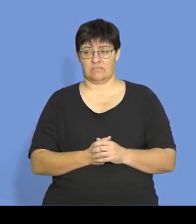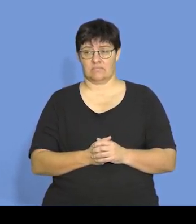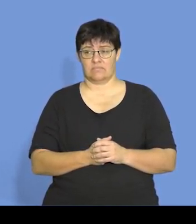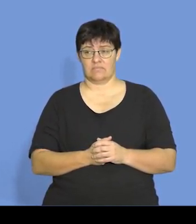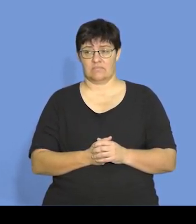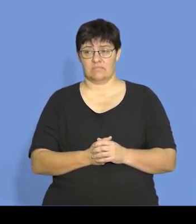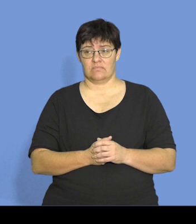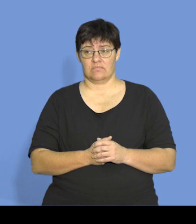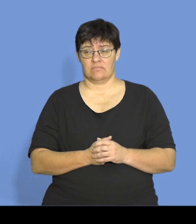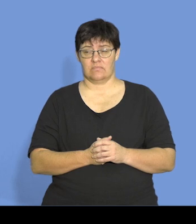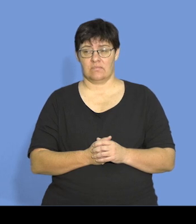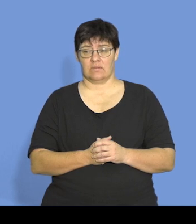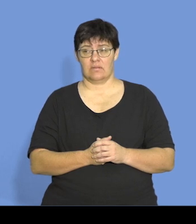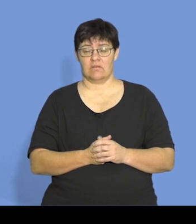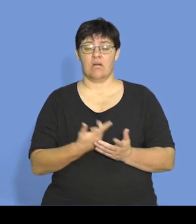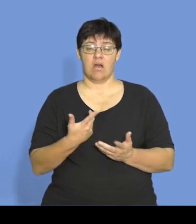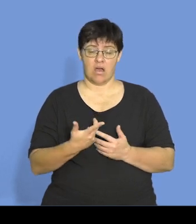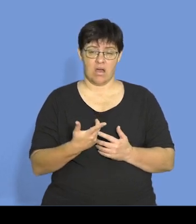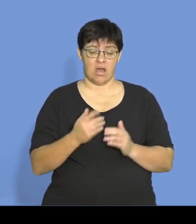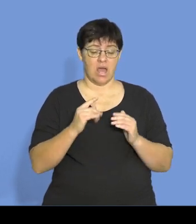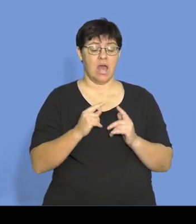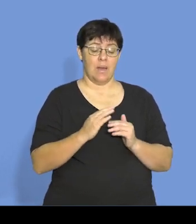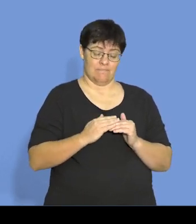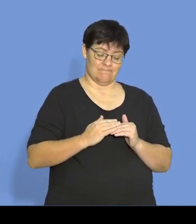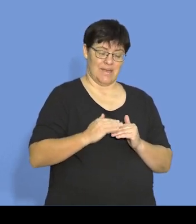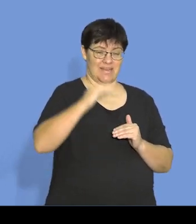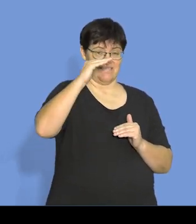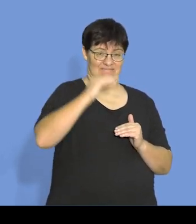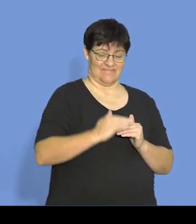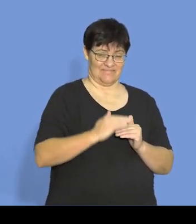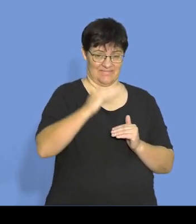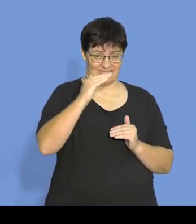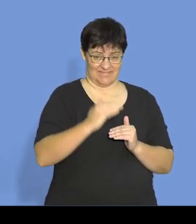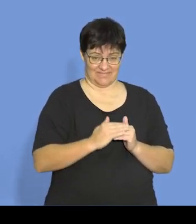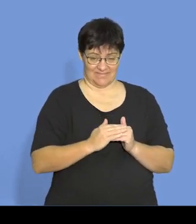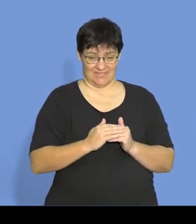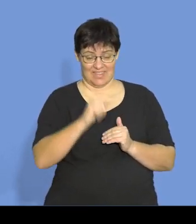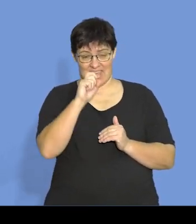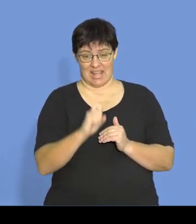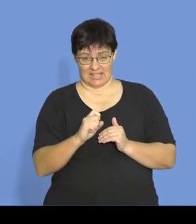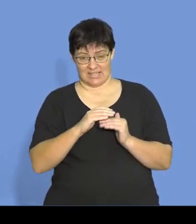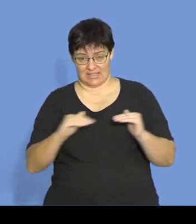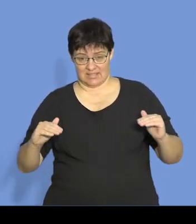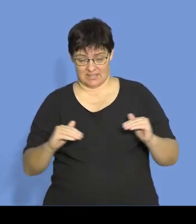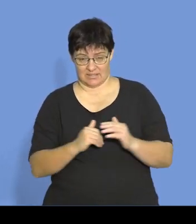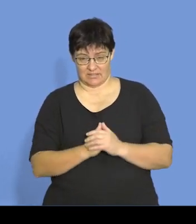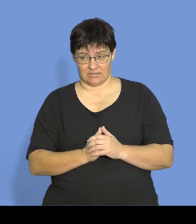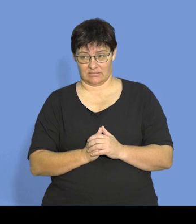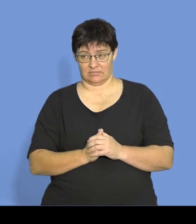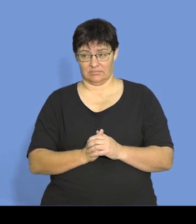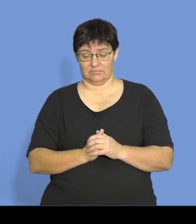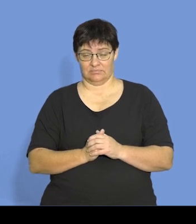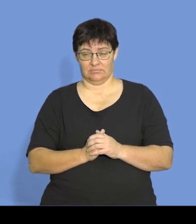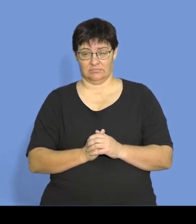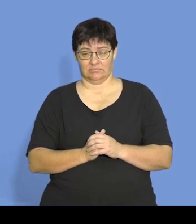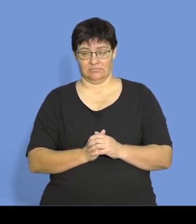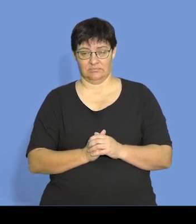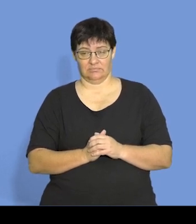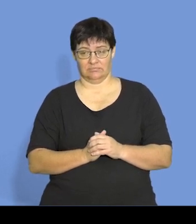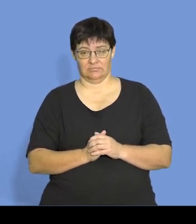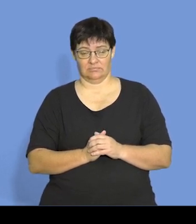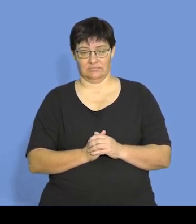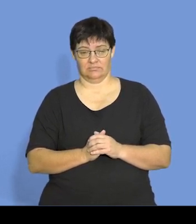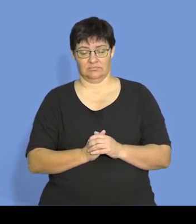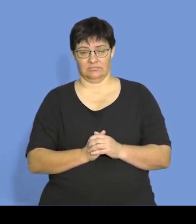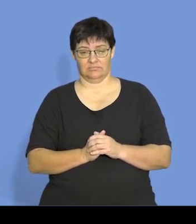positive, means that it is above the x-axis, above the